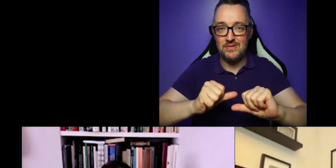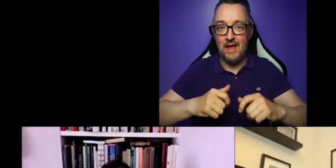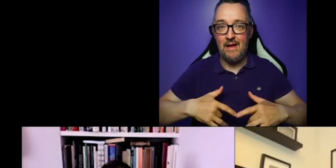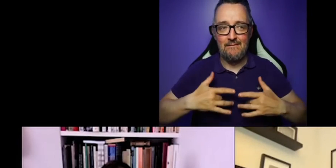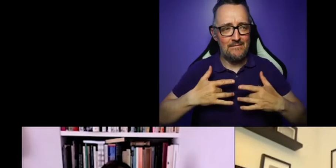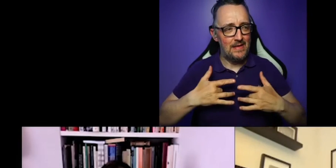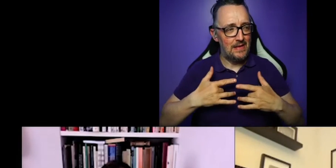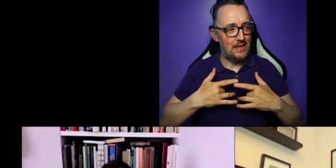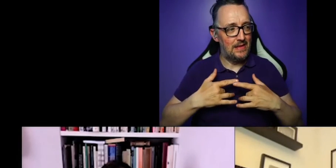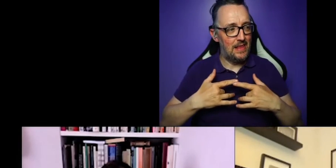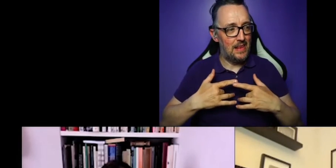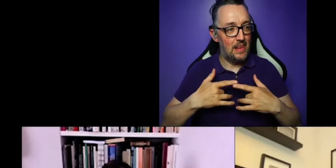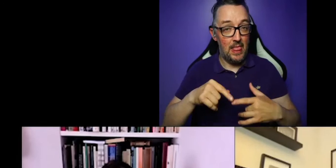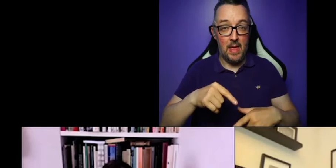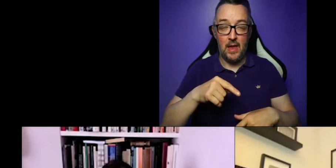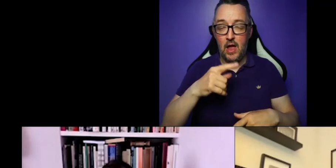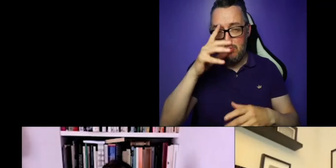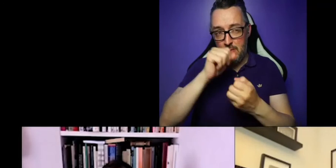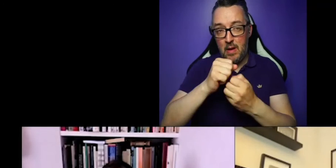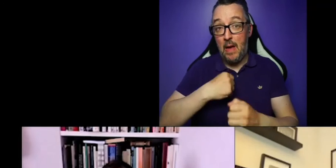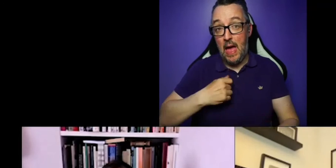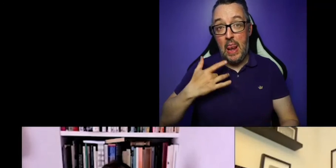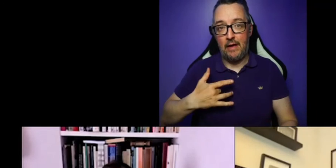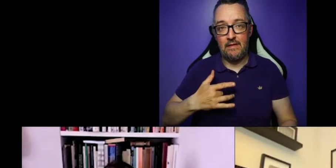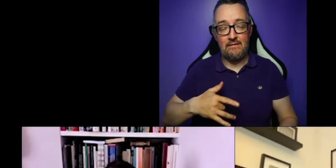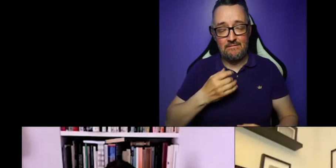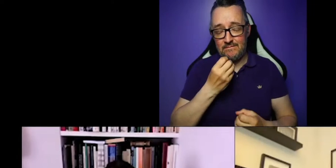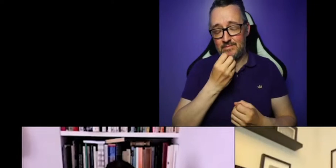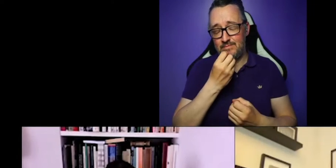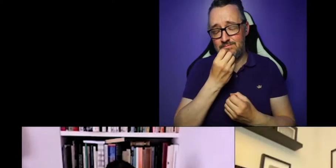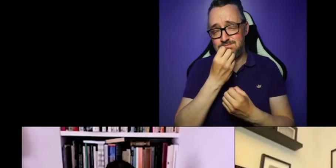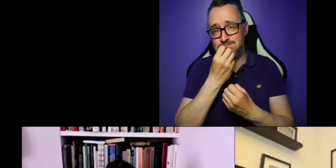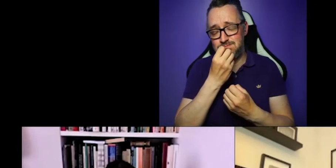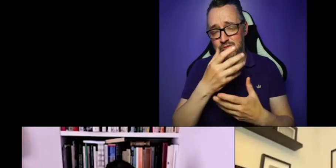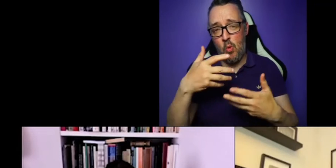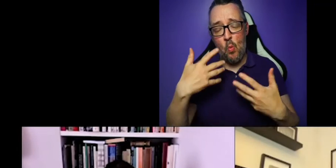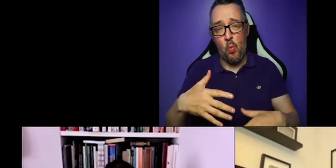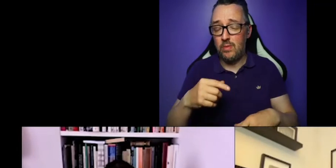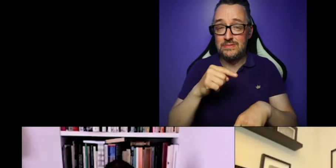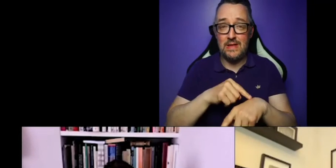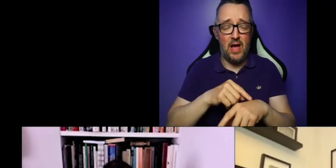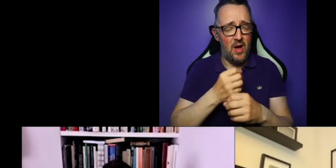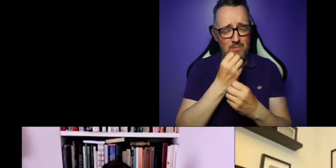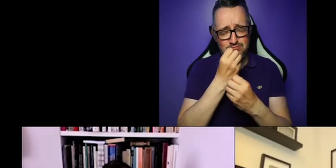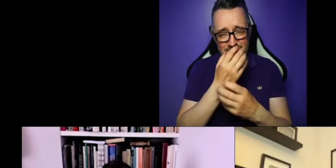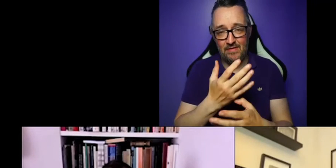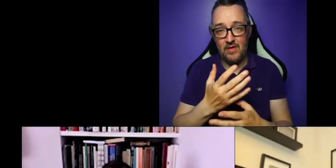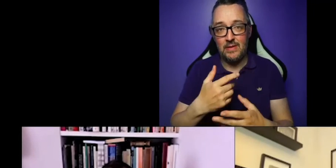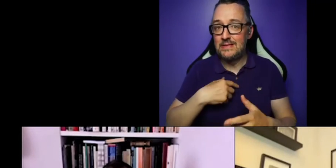It felt like a really incredible moment in my life, and it is a moment that I like to celebrate now, but